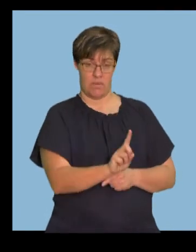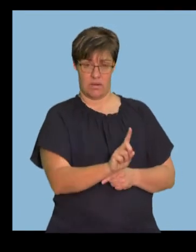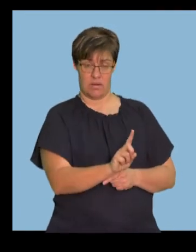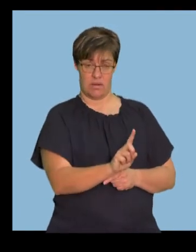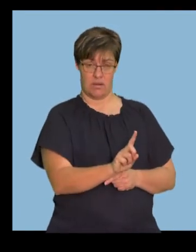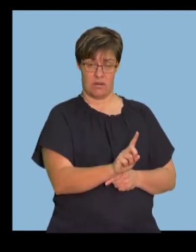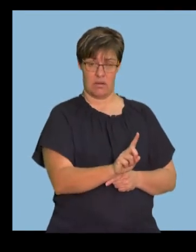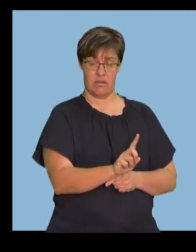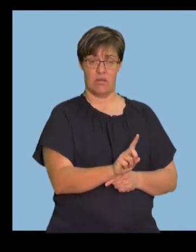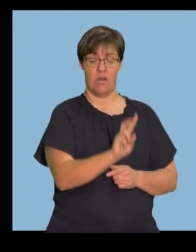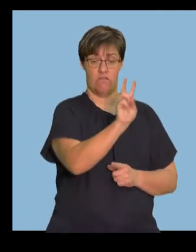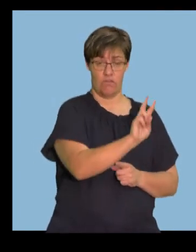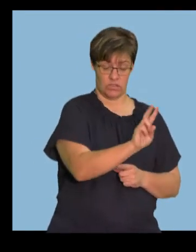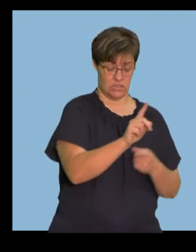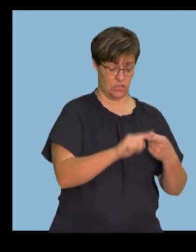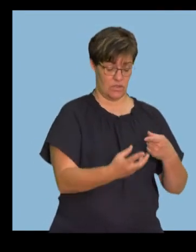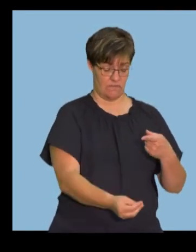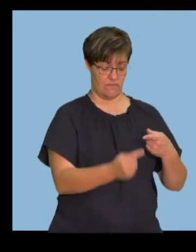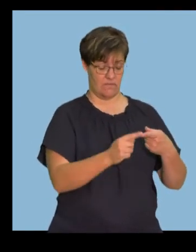we have both voltage,